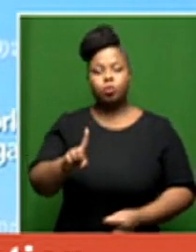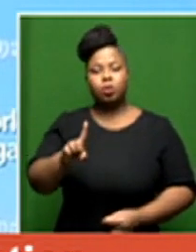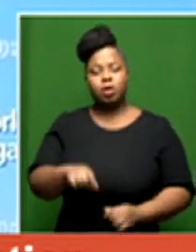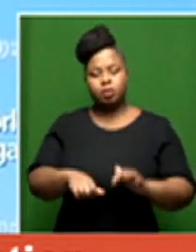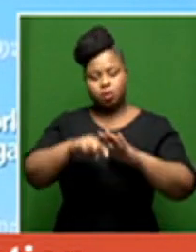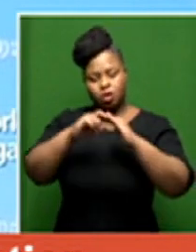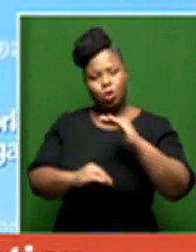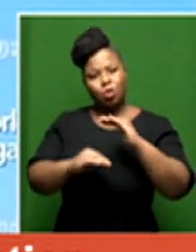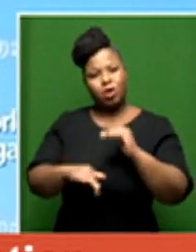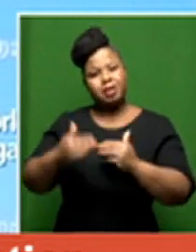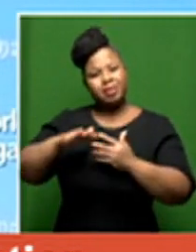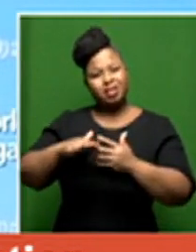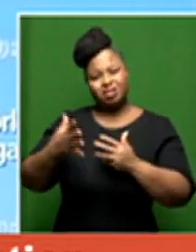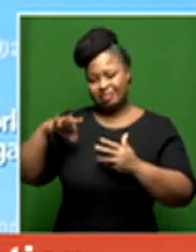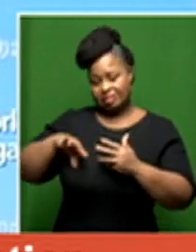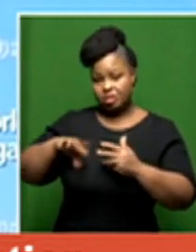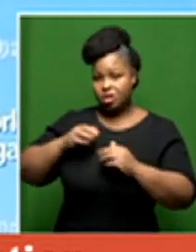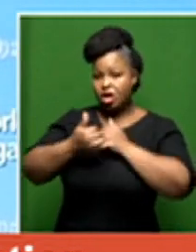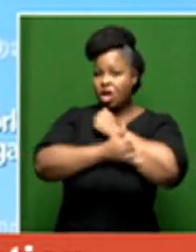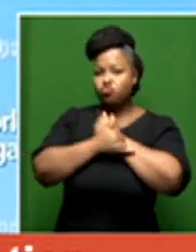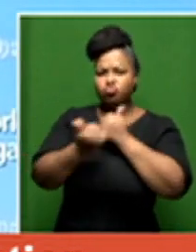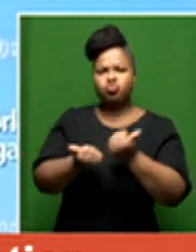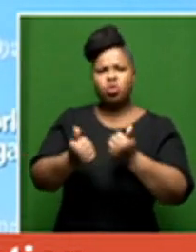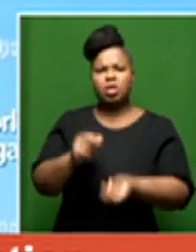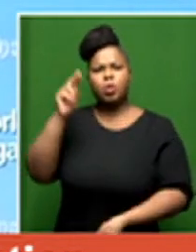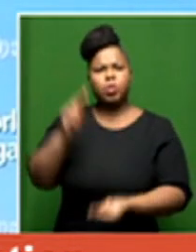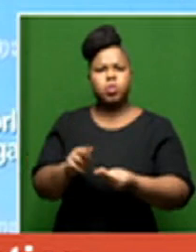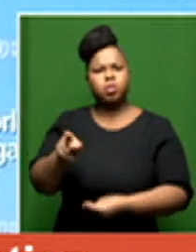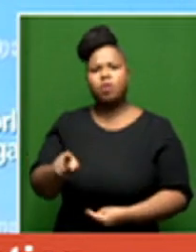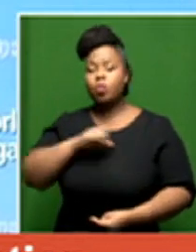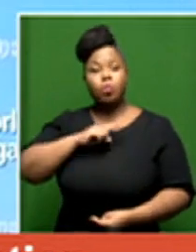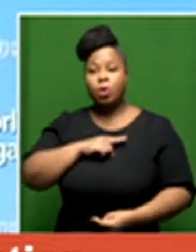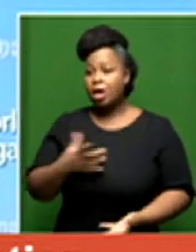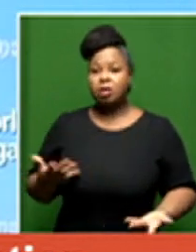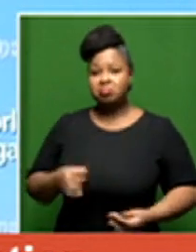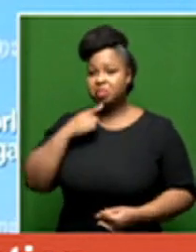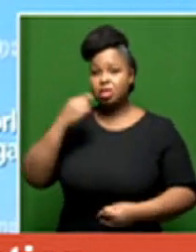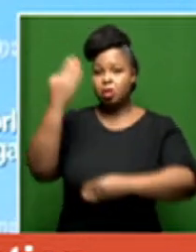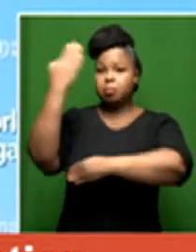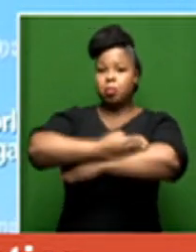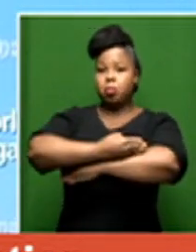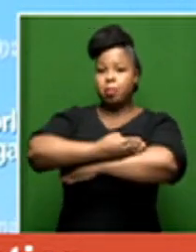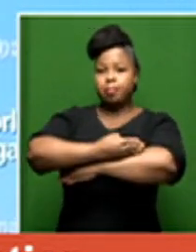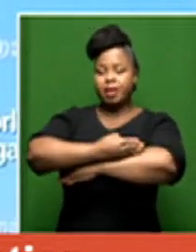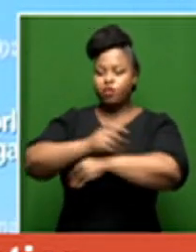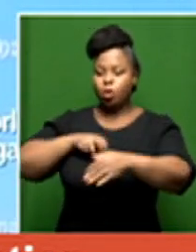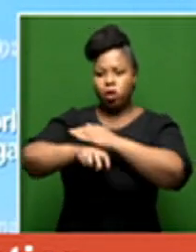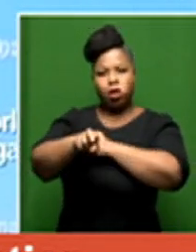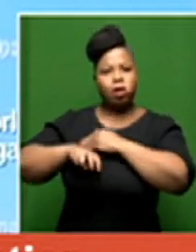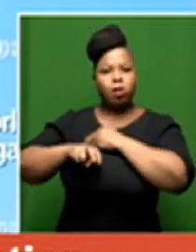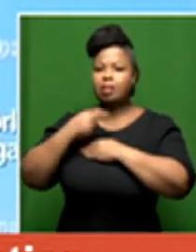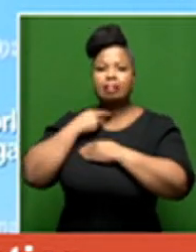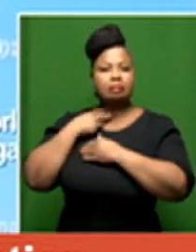and middle-income countries are already reporting vaccine shortages as a result of border closures and disruptions